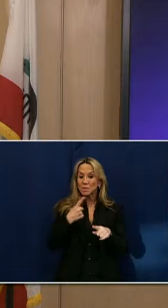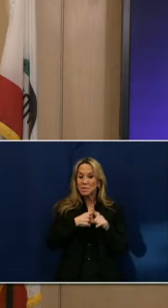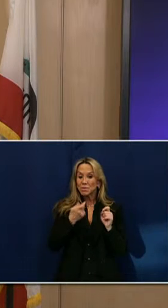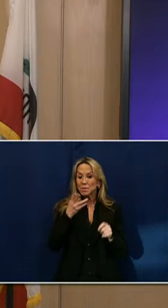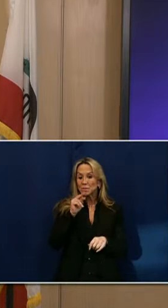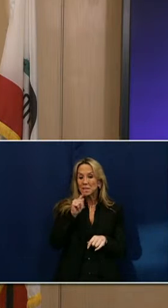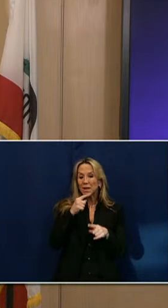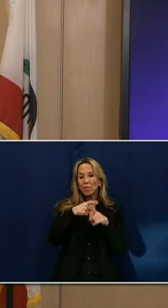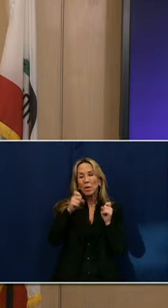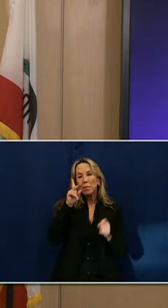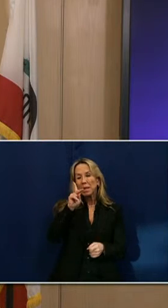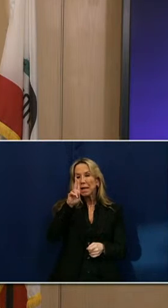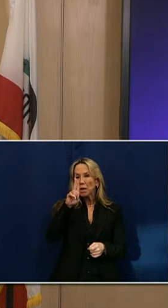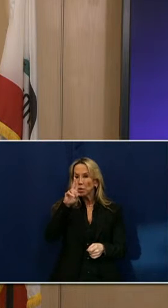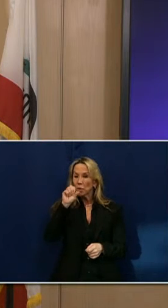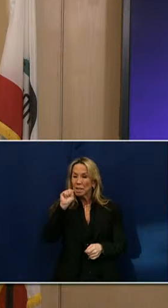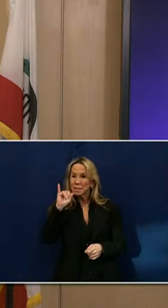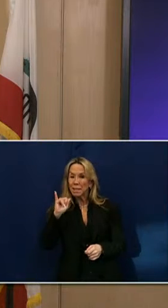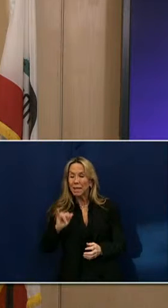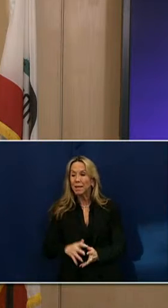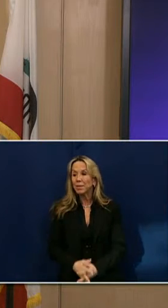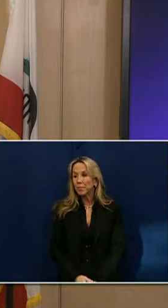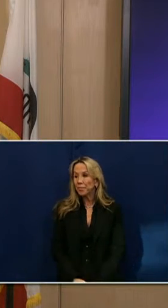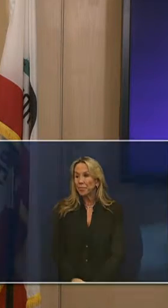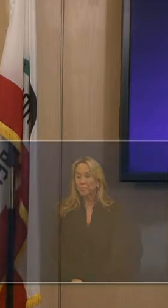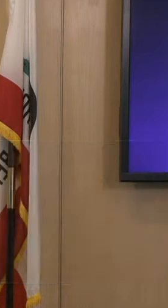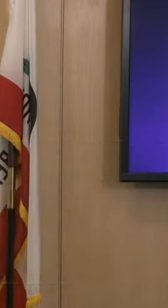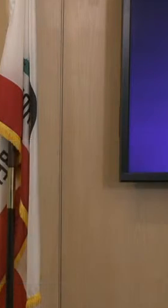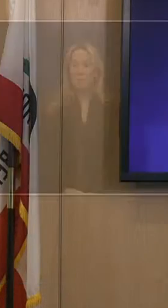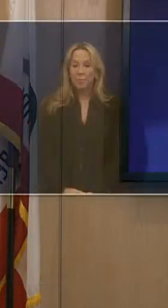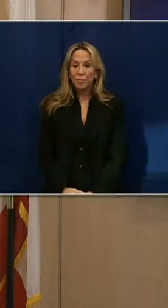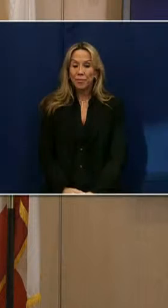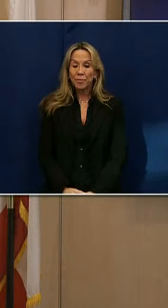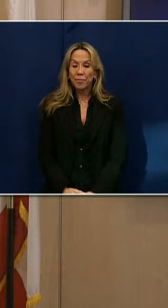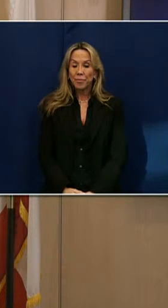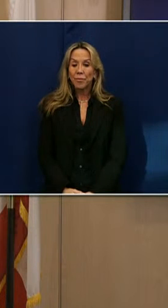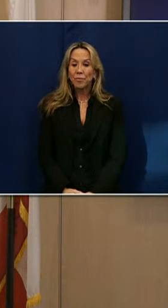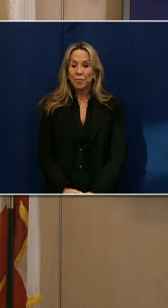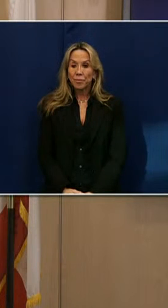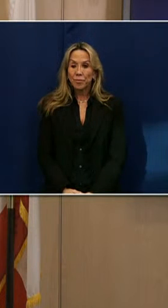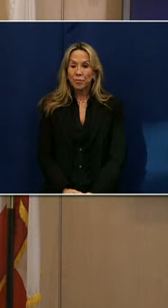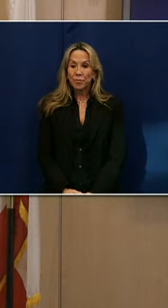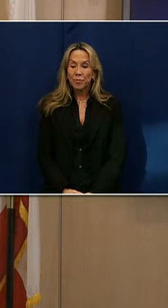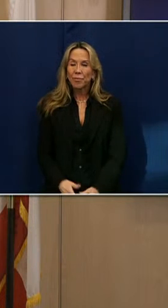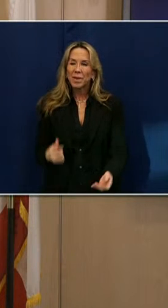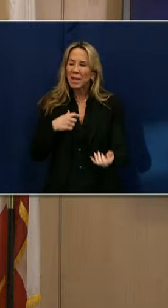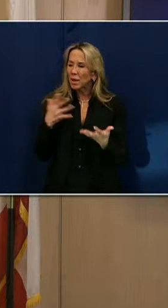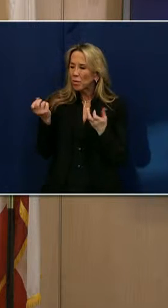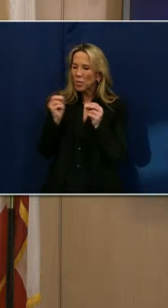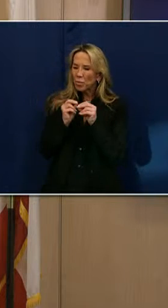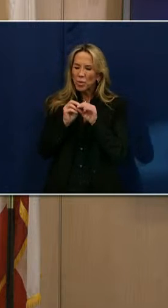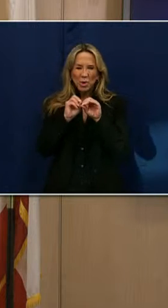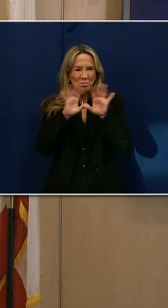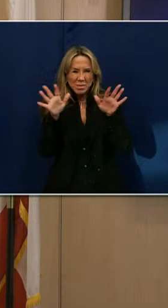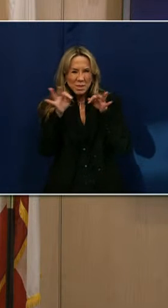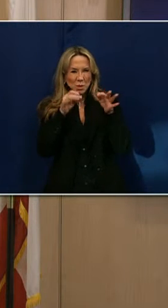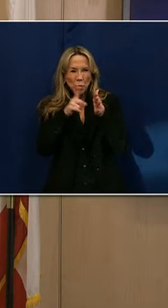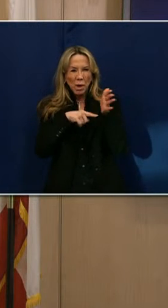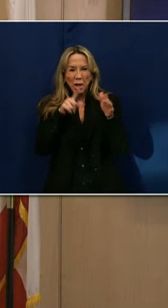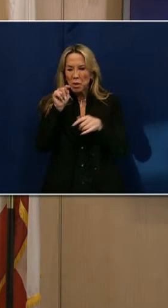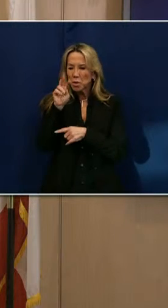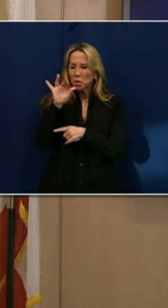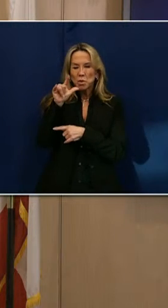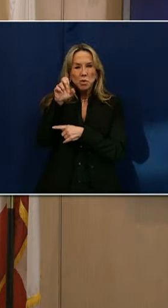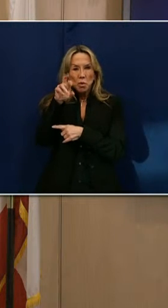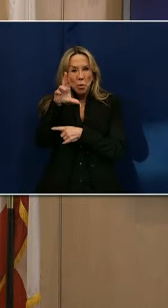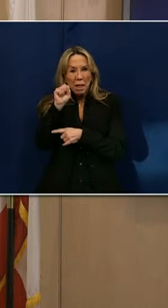with KUSI. Hi there. Yes, I was hoping if we could get a little more clarity on what those triggers are. I